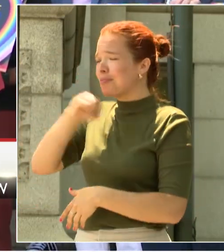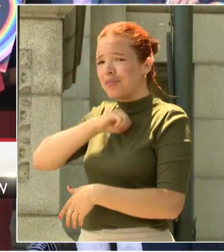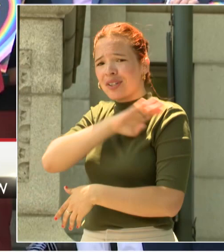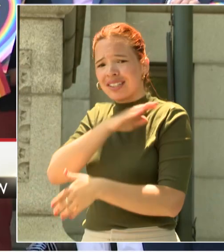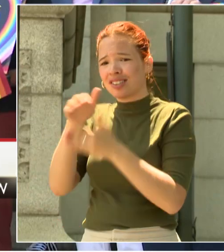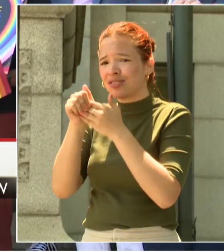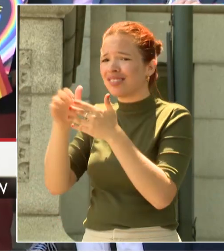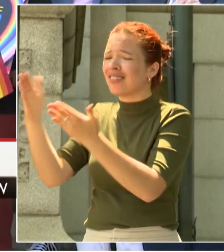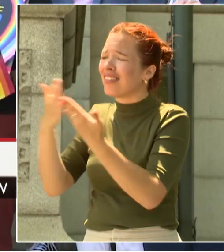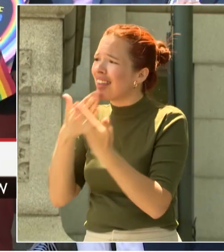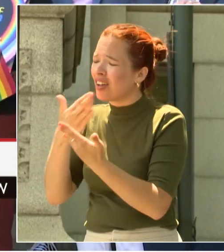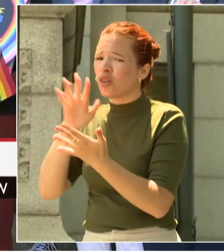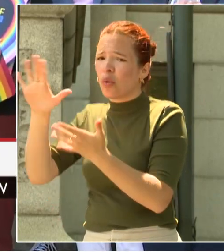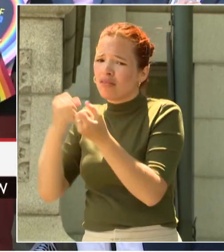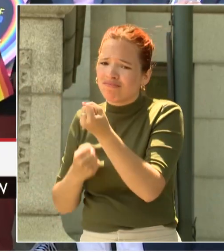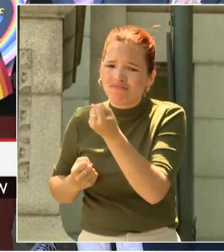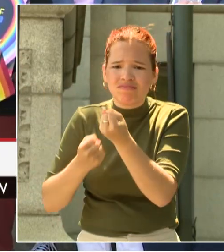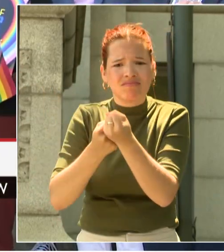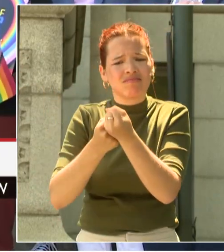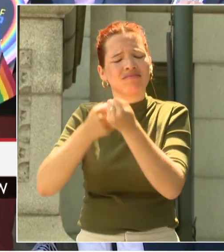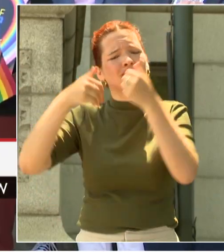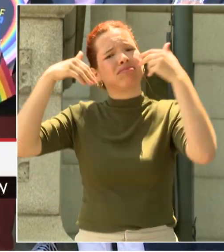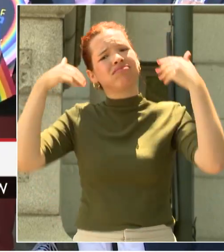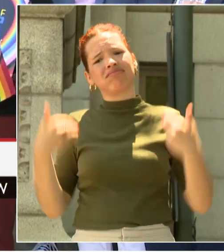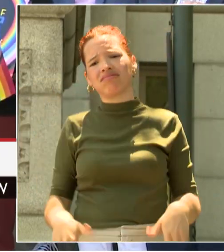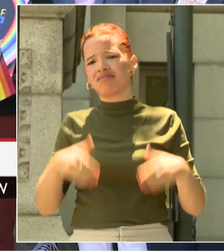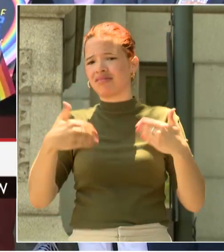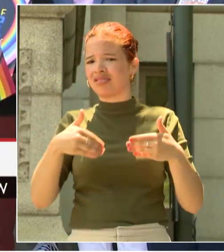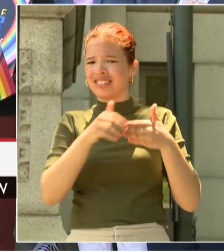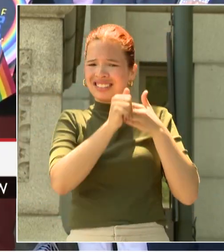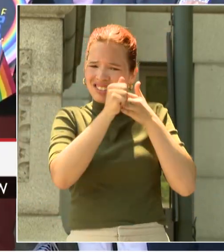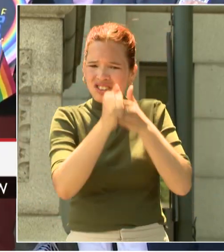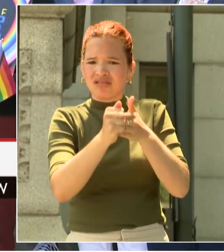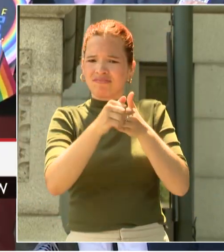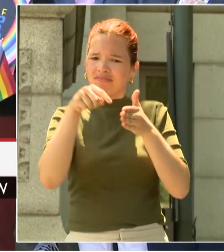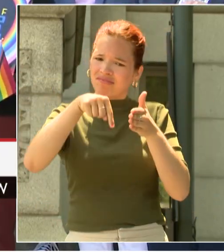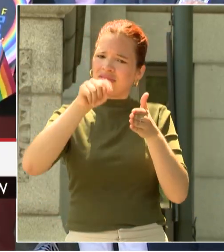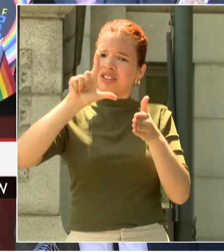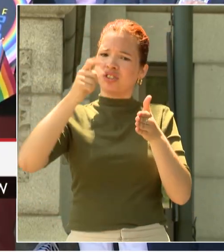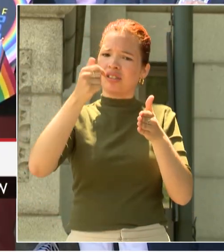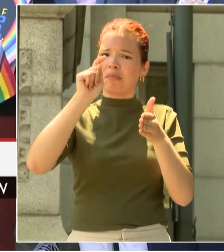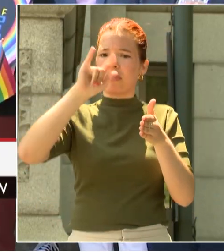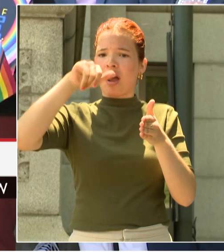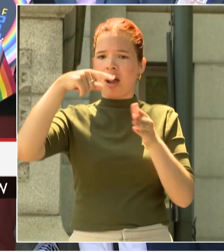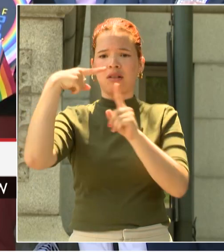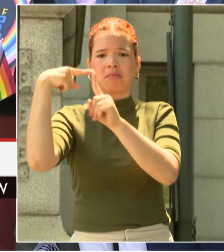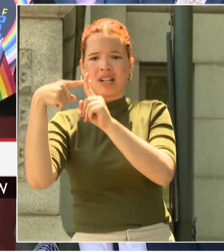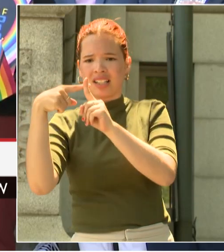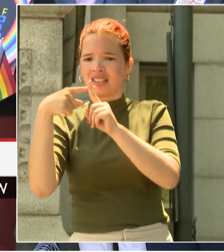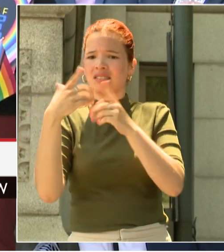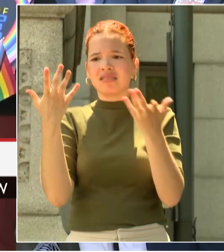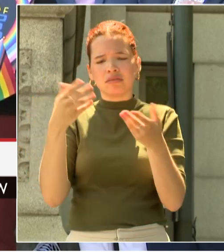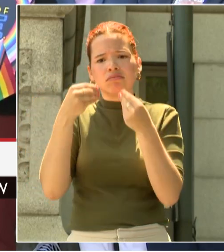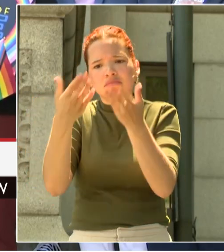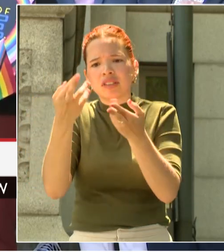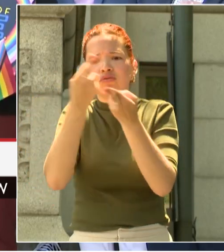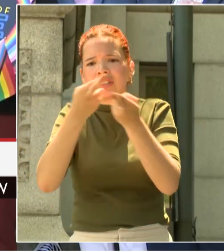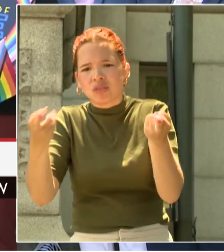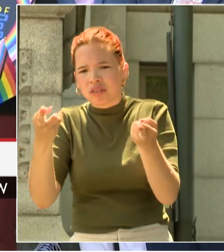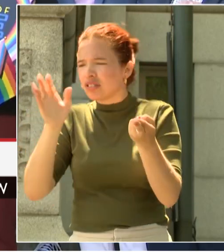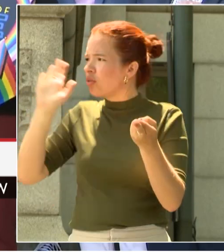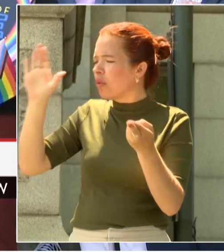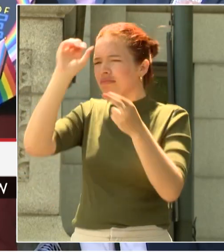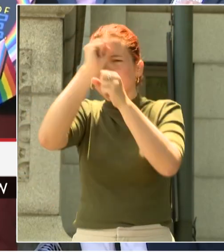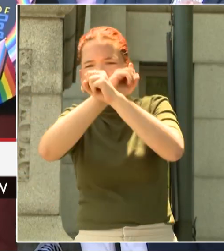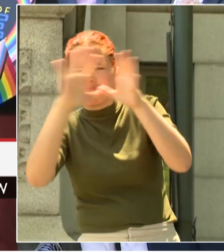support. This city is a leader in LGBTQIA rights and resources, in part because of your vision, your partnership, and